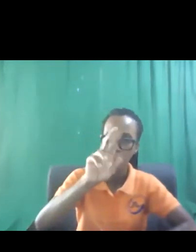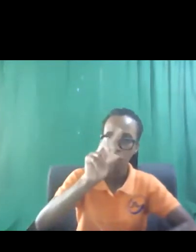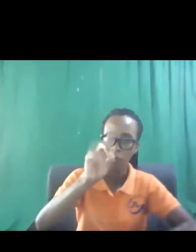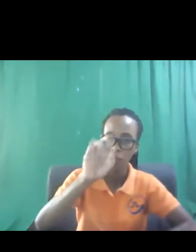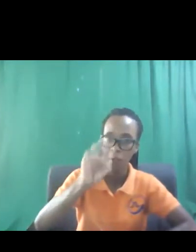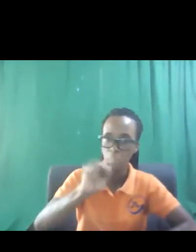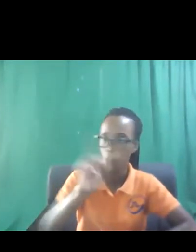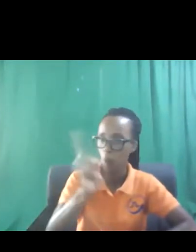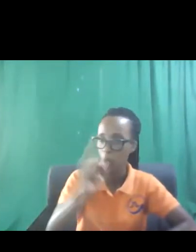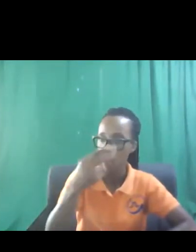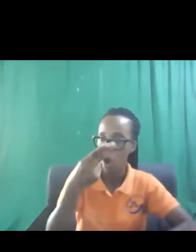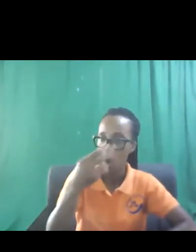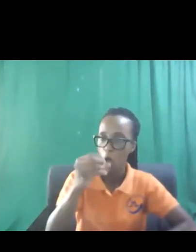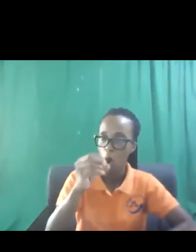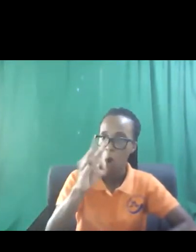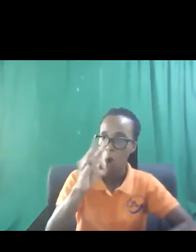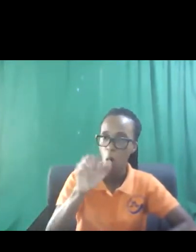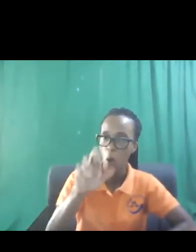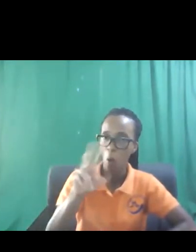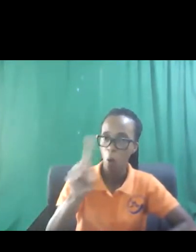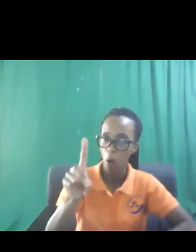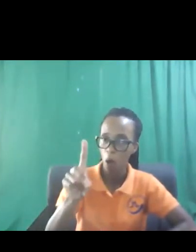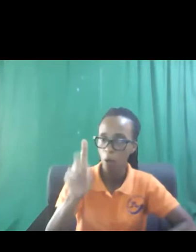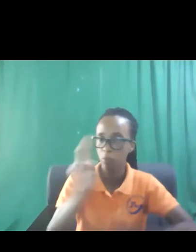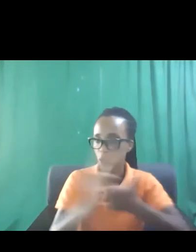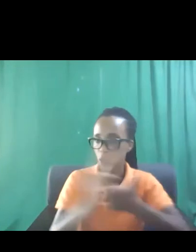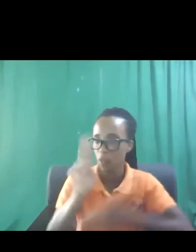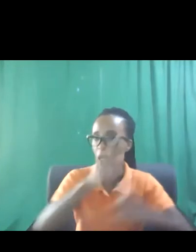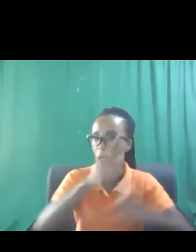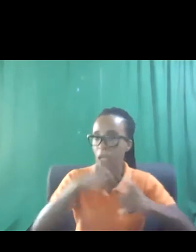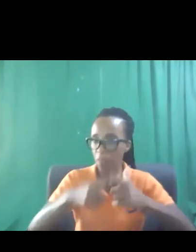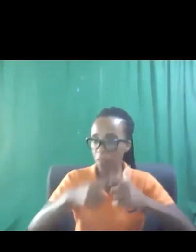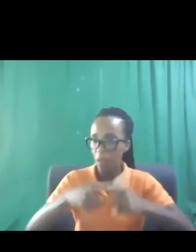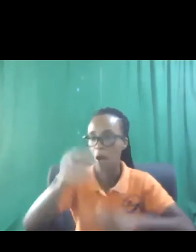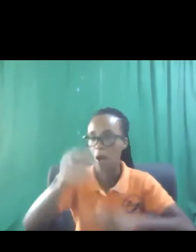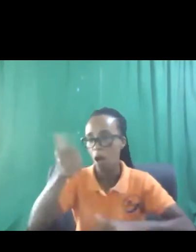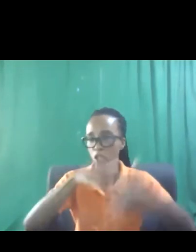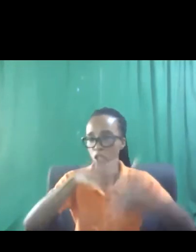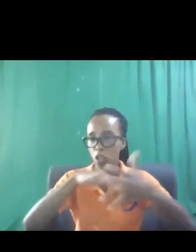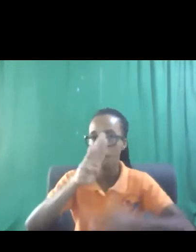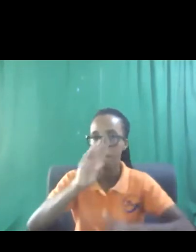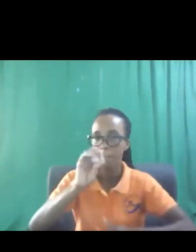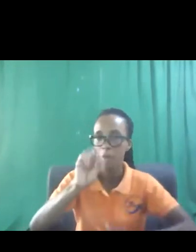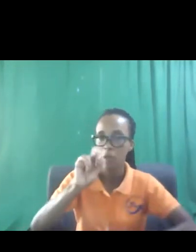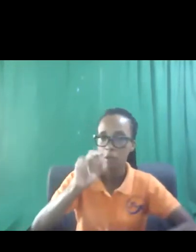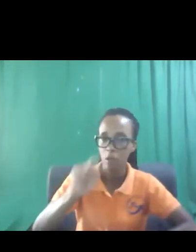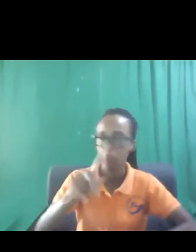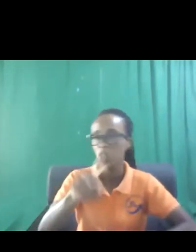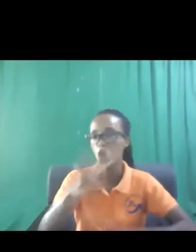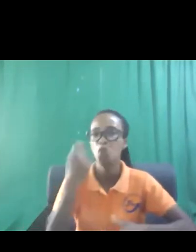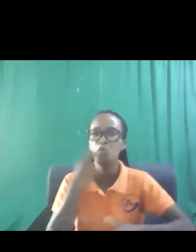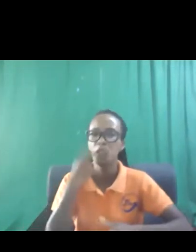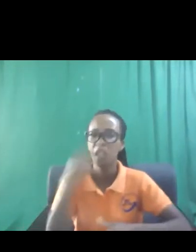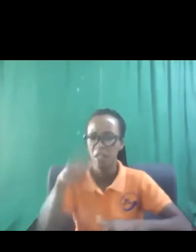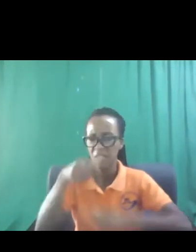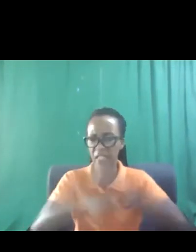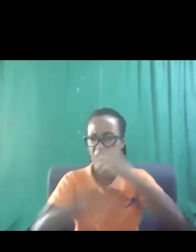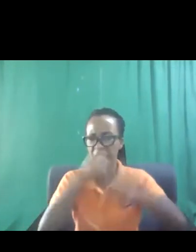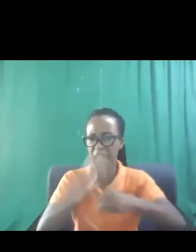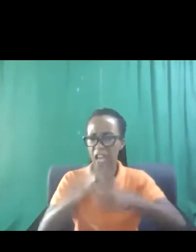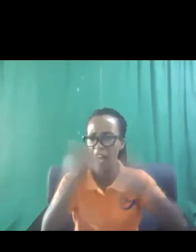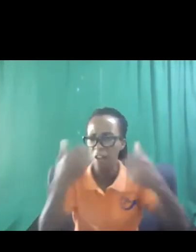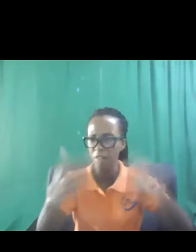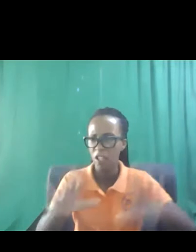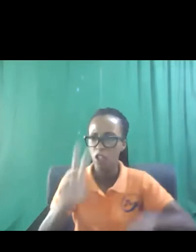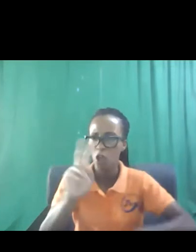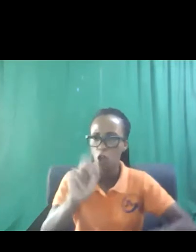Boston University, and then I completed my clinical doctorate this year at Northwestern University. And that's because